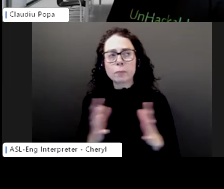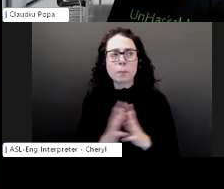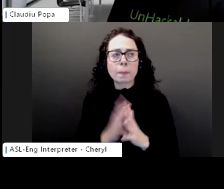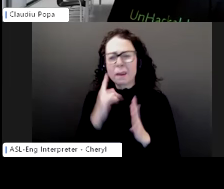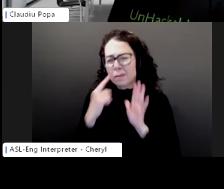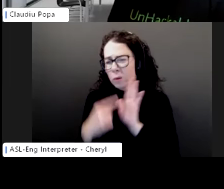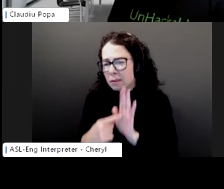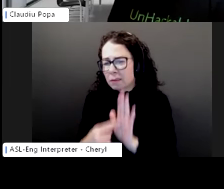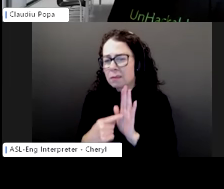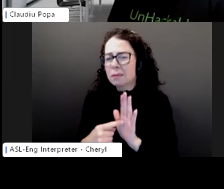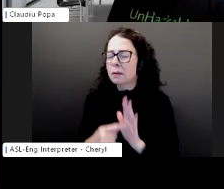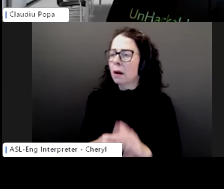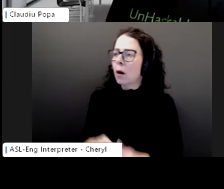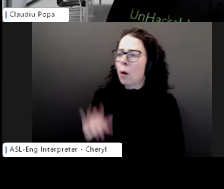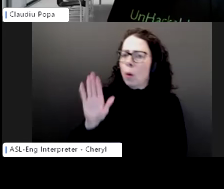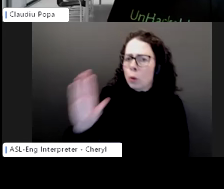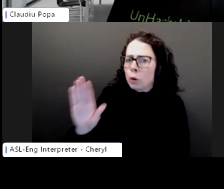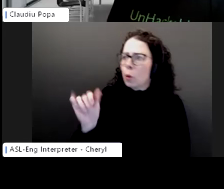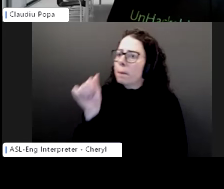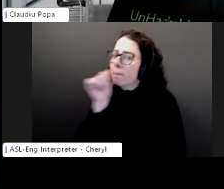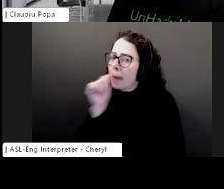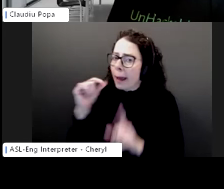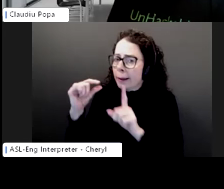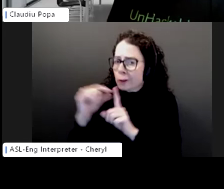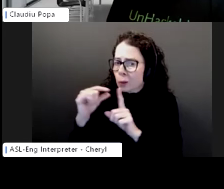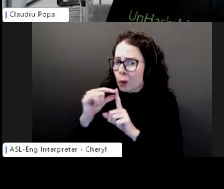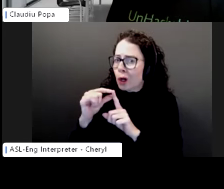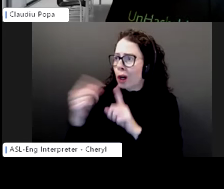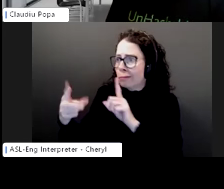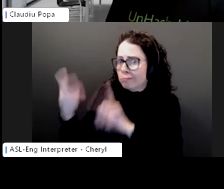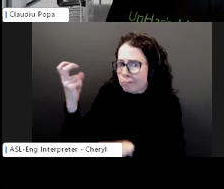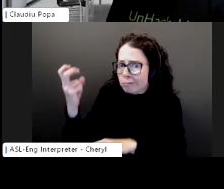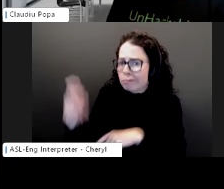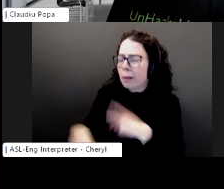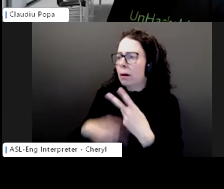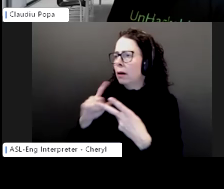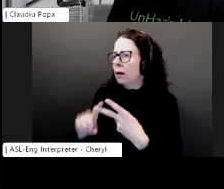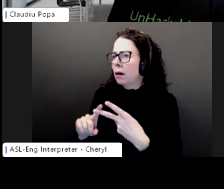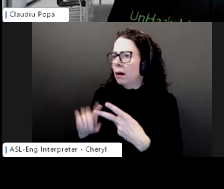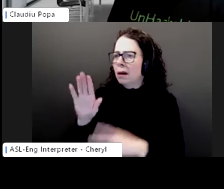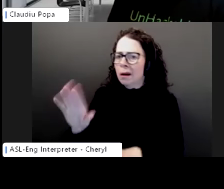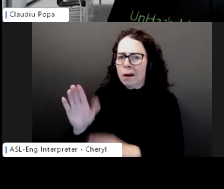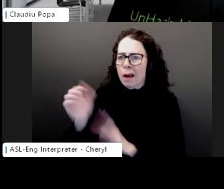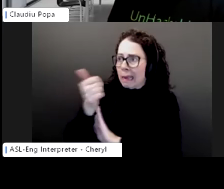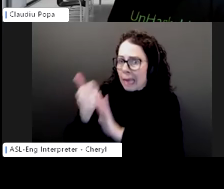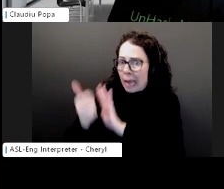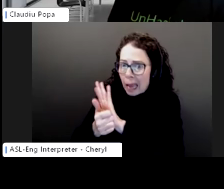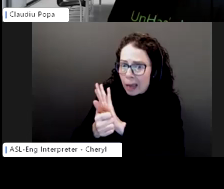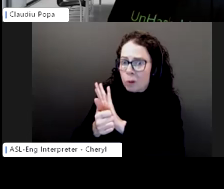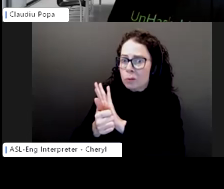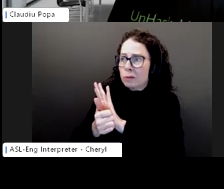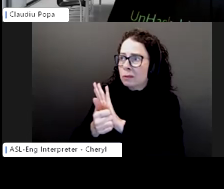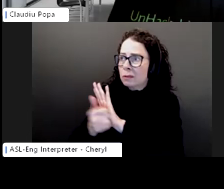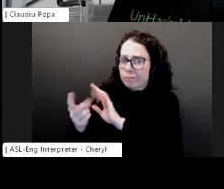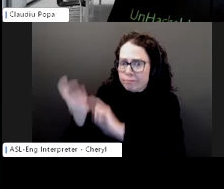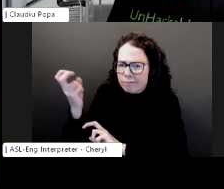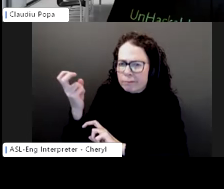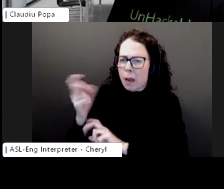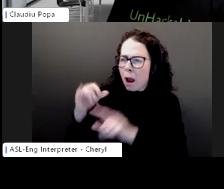like password compromises or identity fraud or accounts that are being impacted,